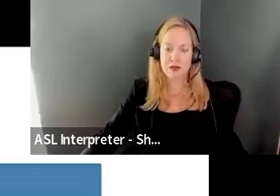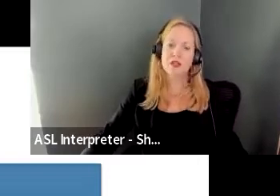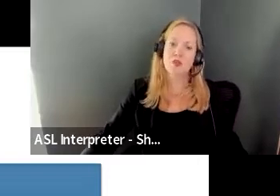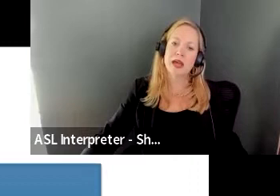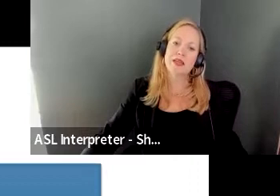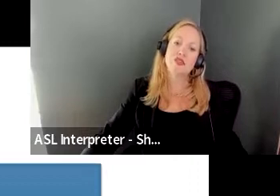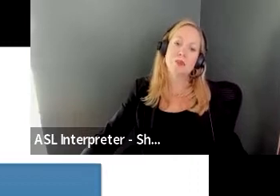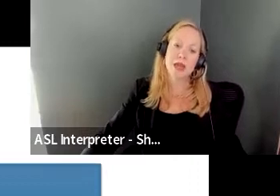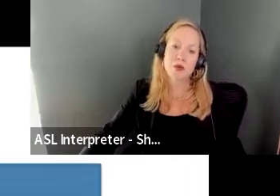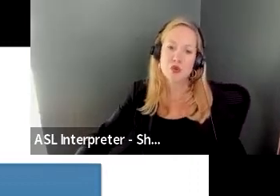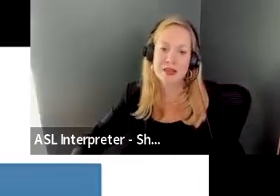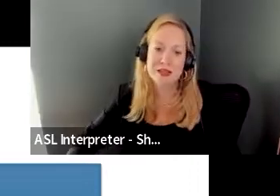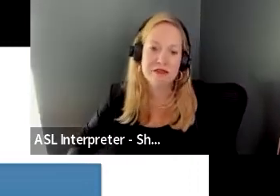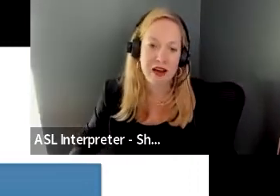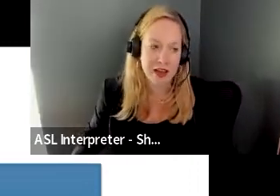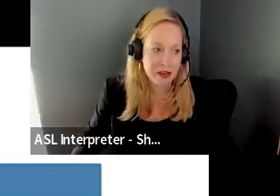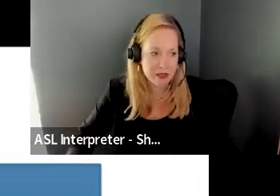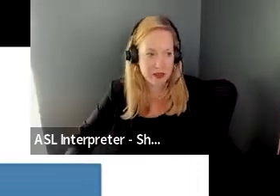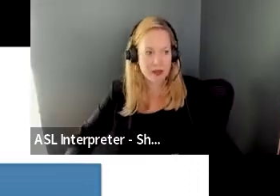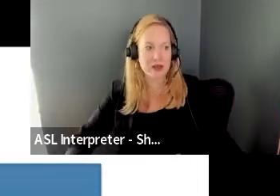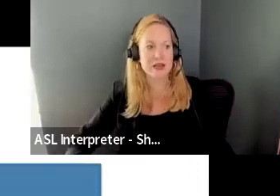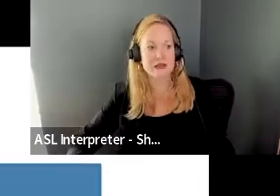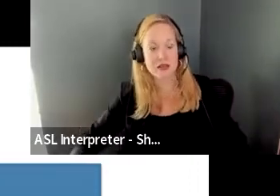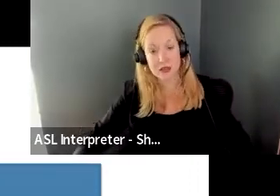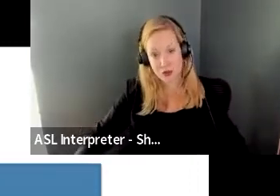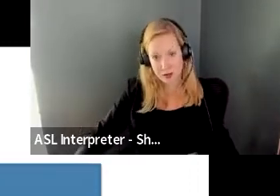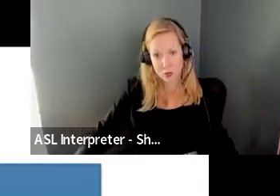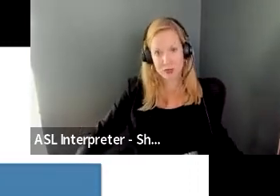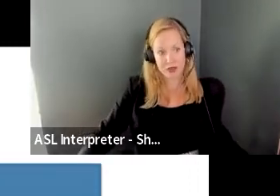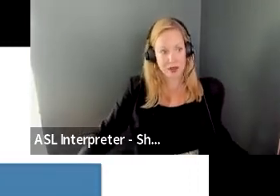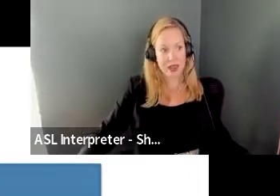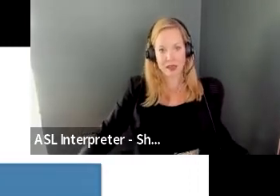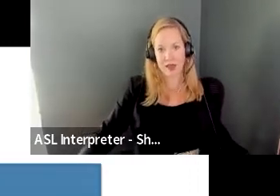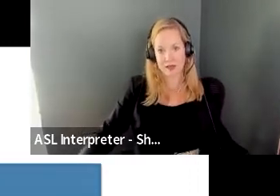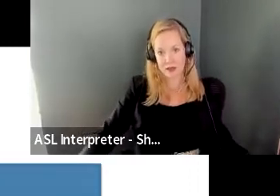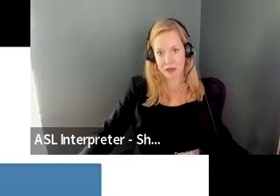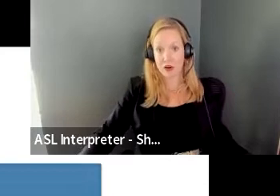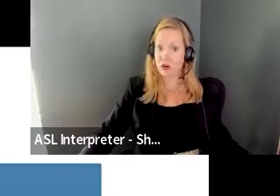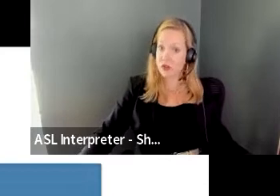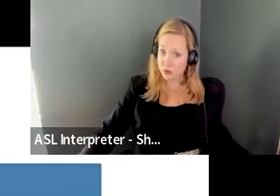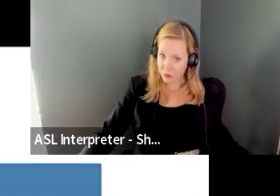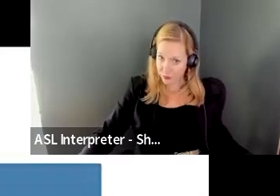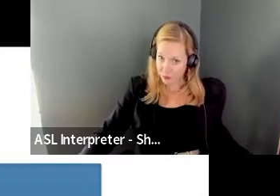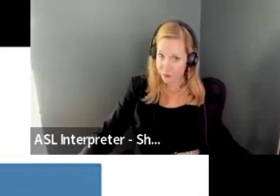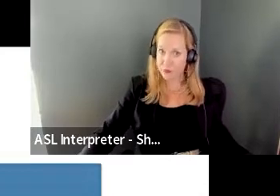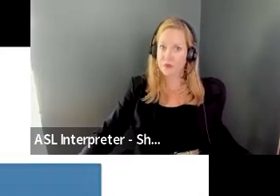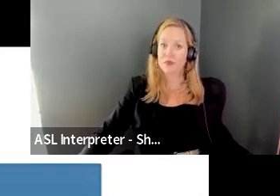means, to be able to identify the constructs within AACE. There are